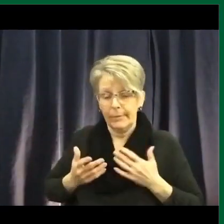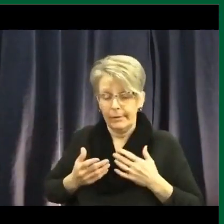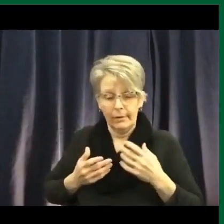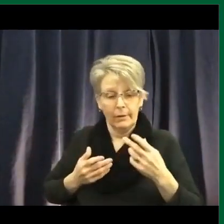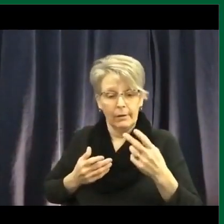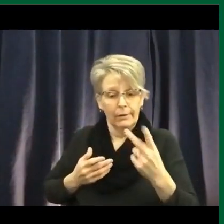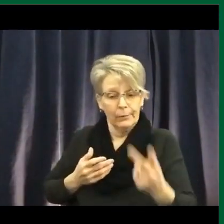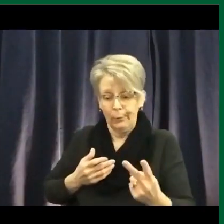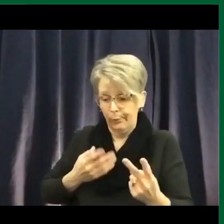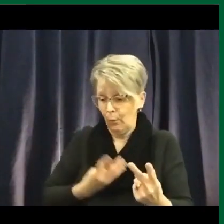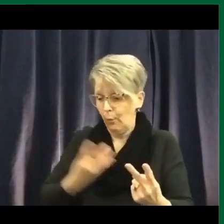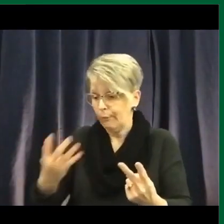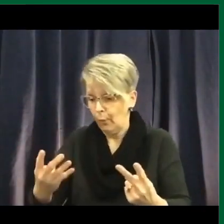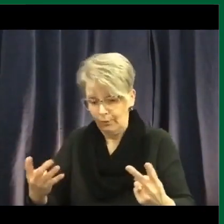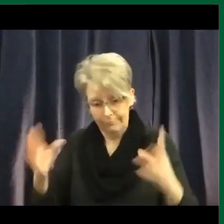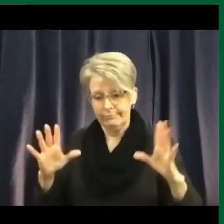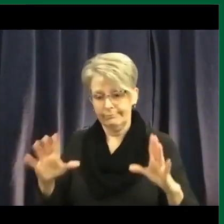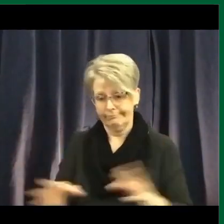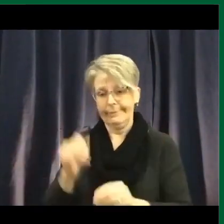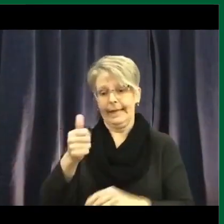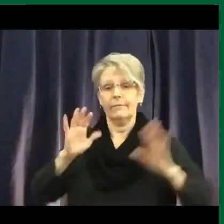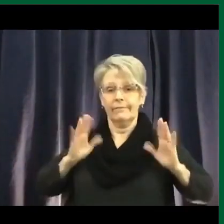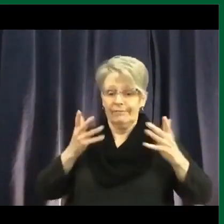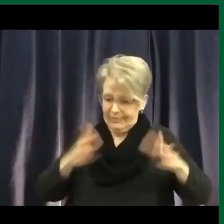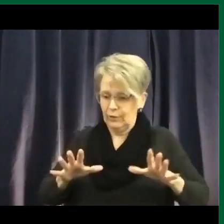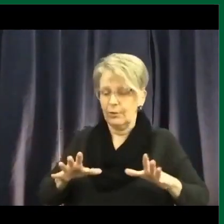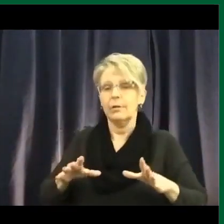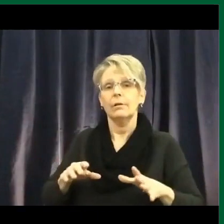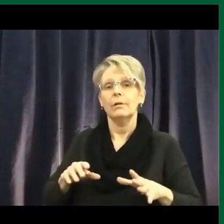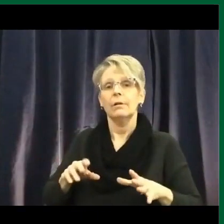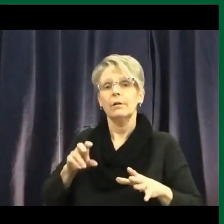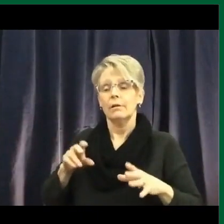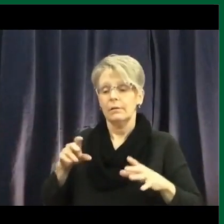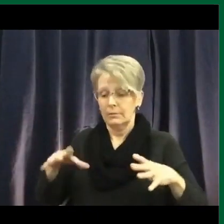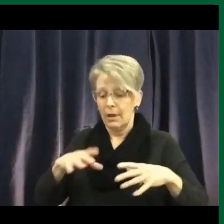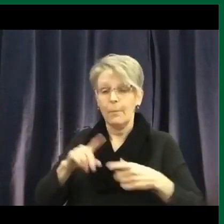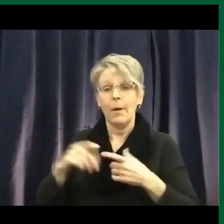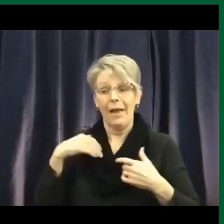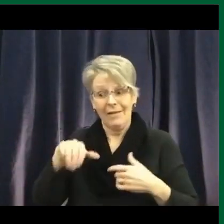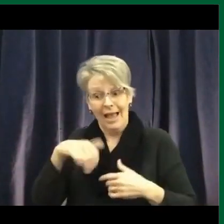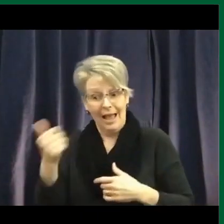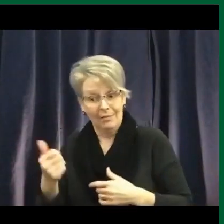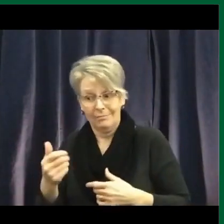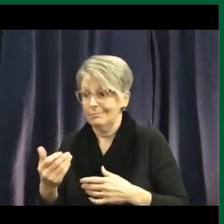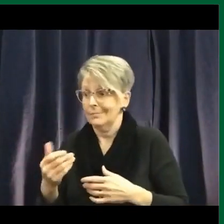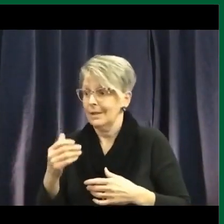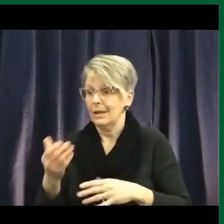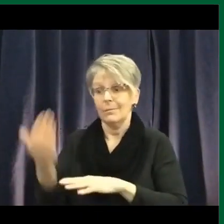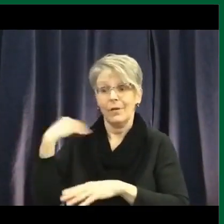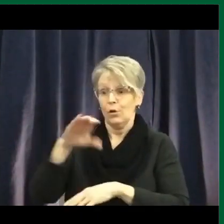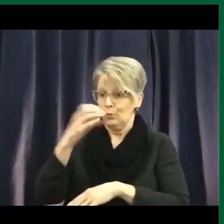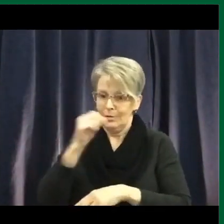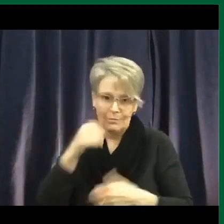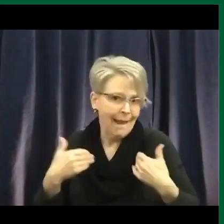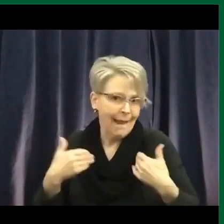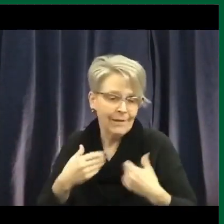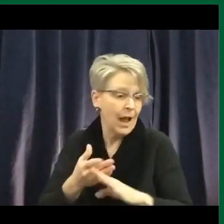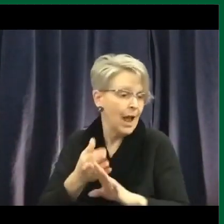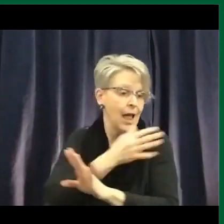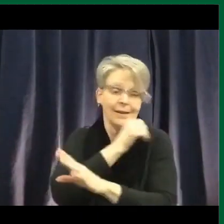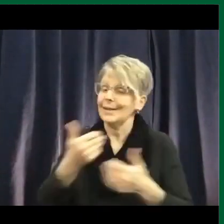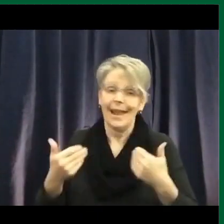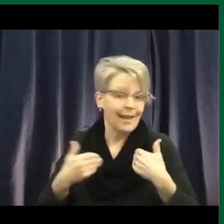that we have another tool in our arsenal here today that we did not have at Christmas time, we did not have in the months gone by, and that